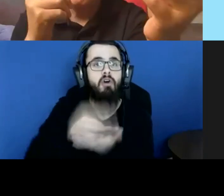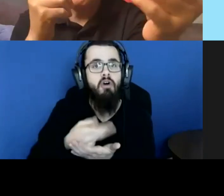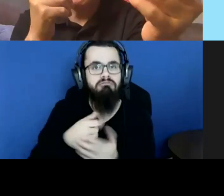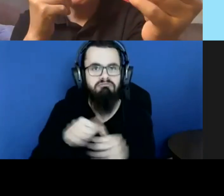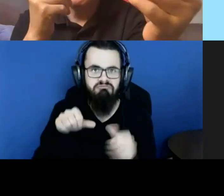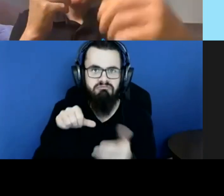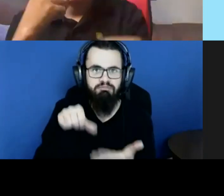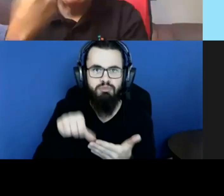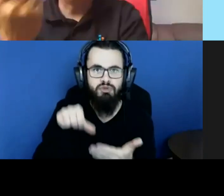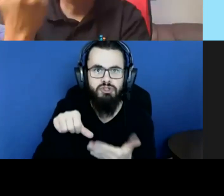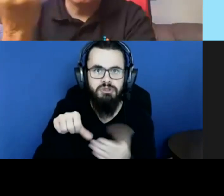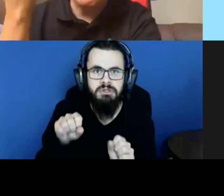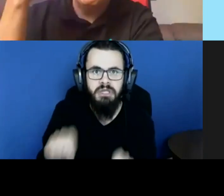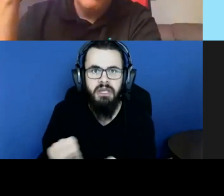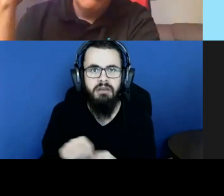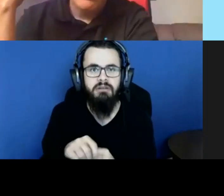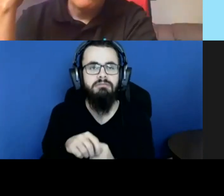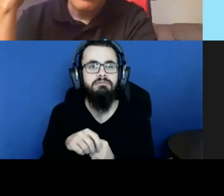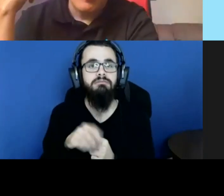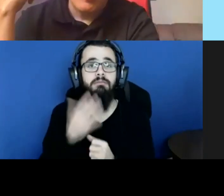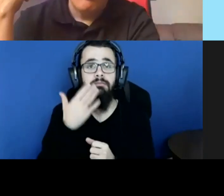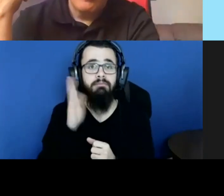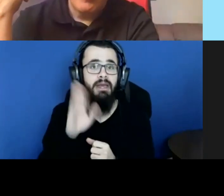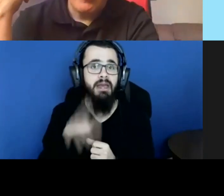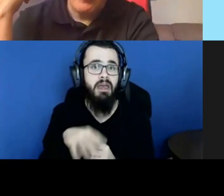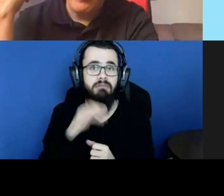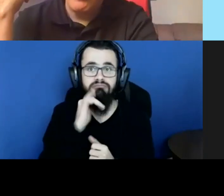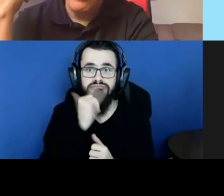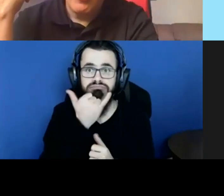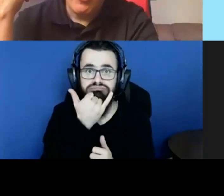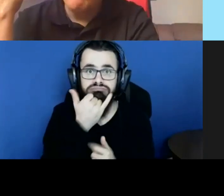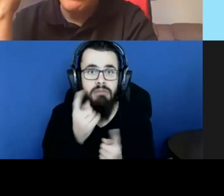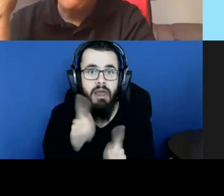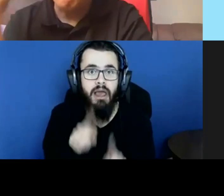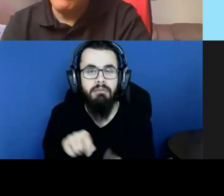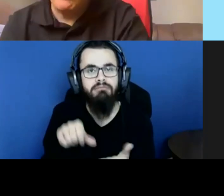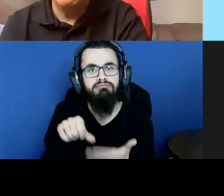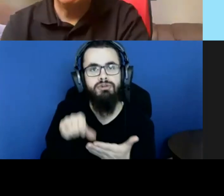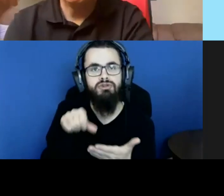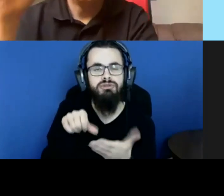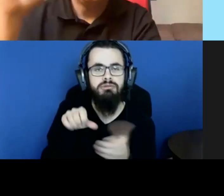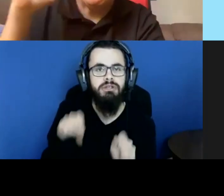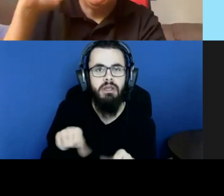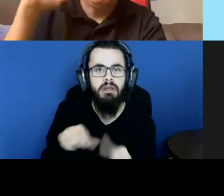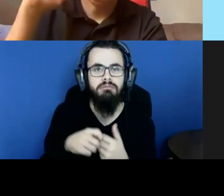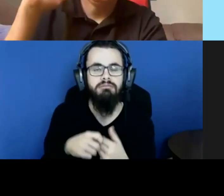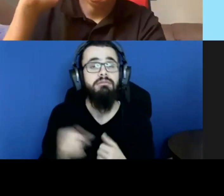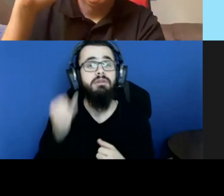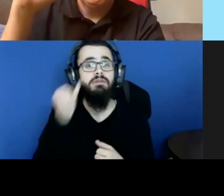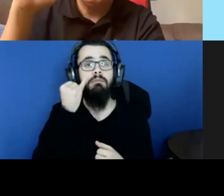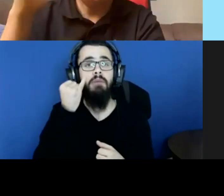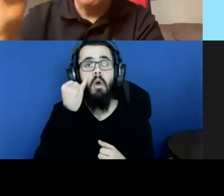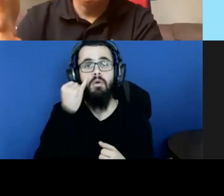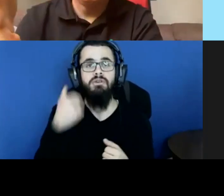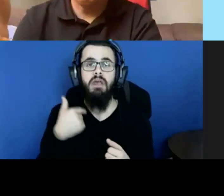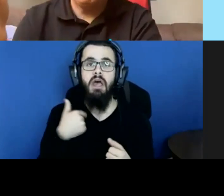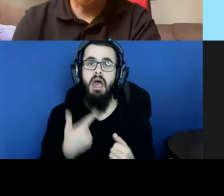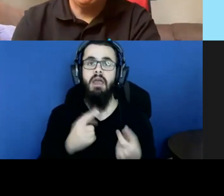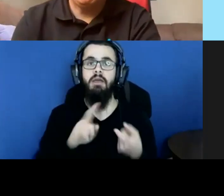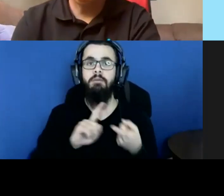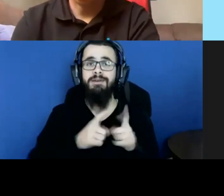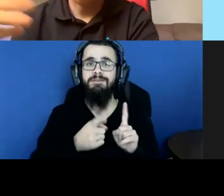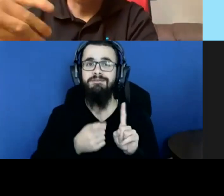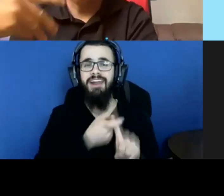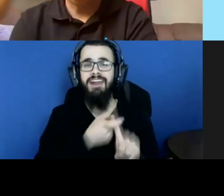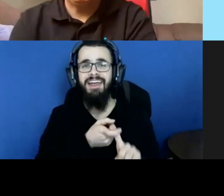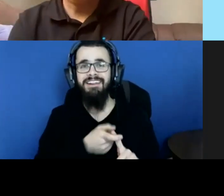can push it. Like say, I make a friend that I thought was a great